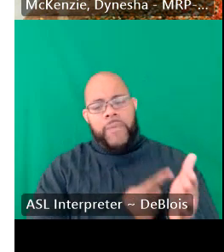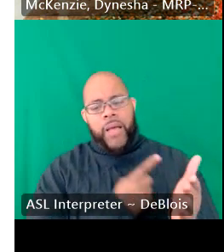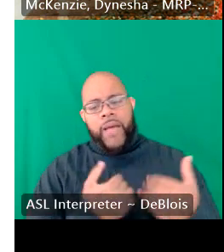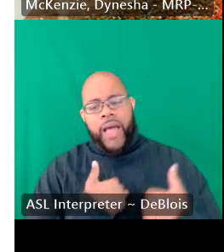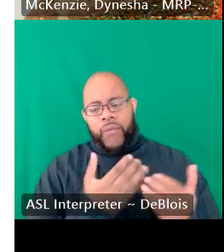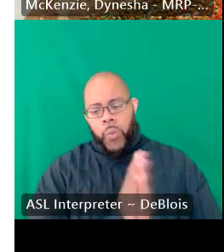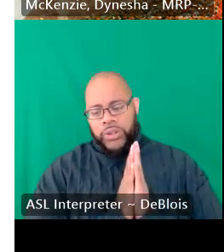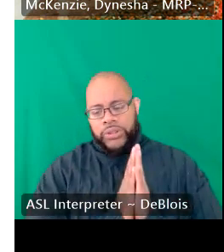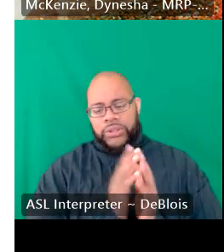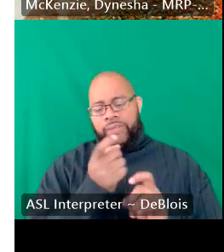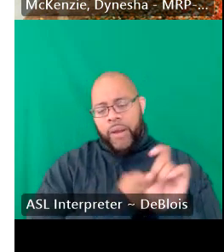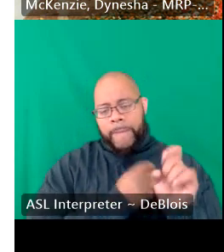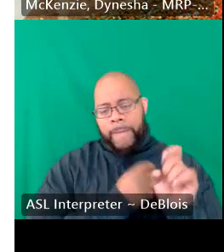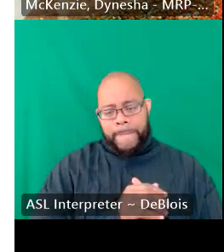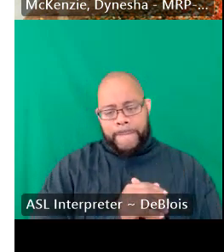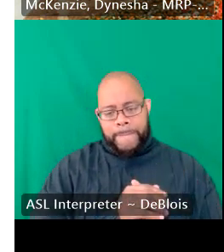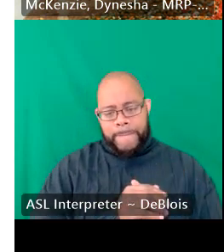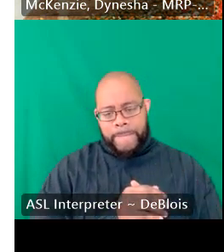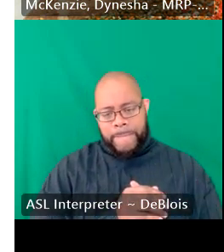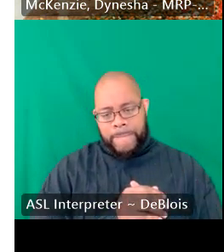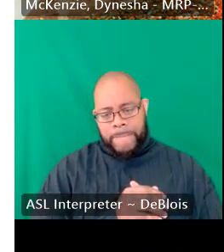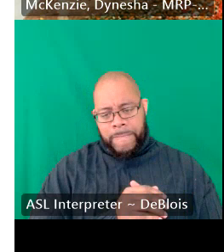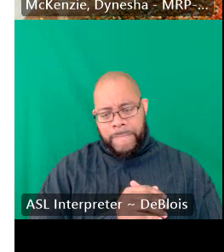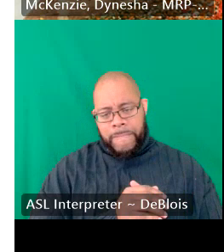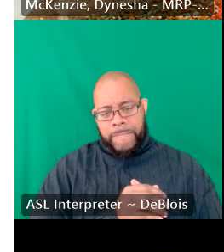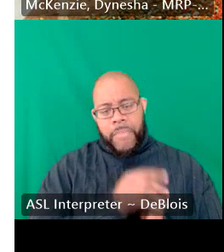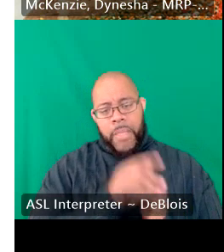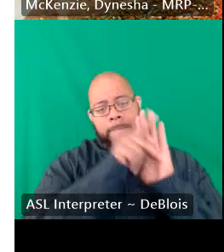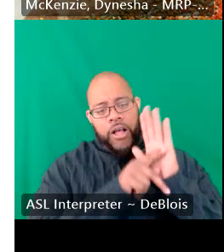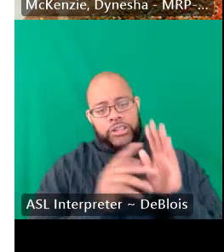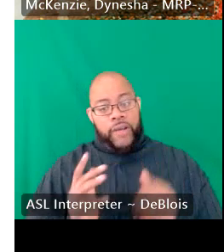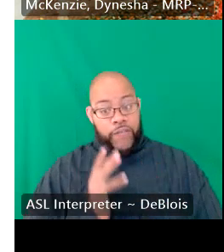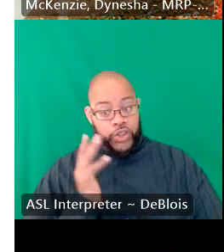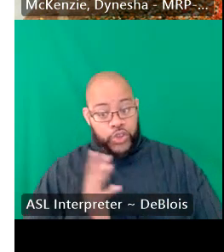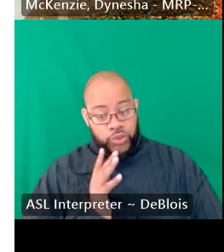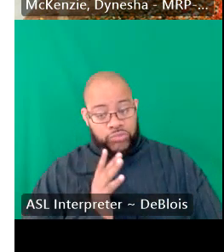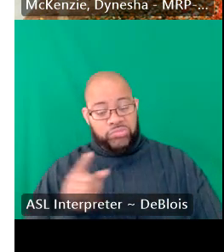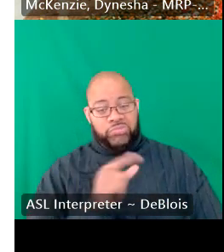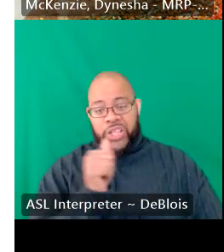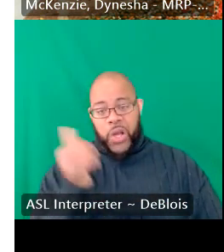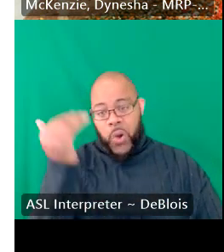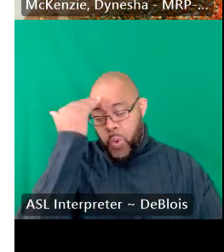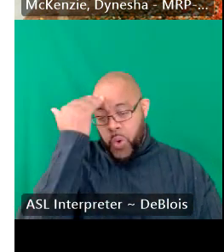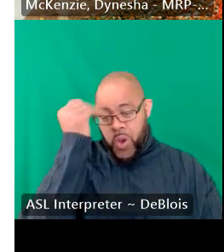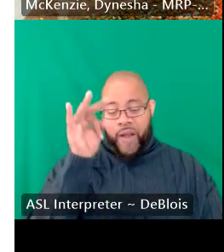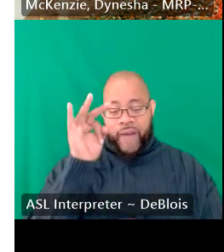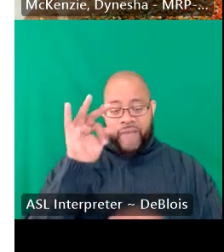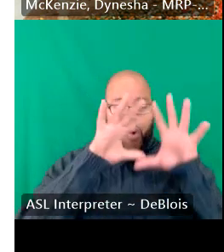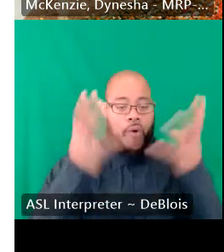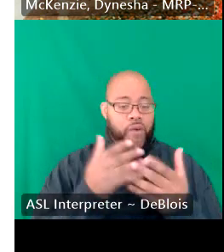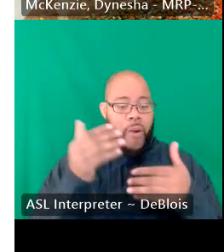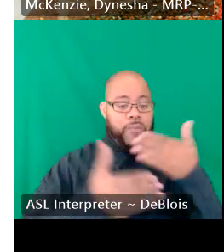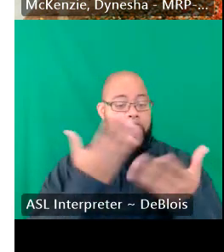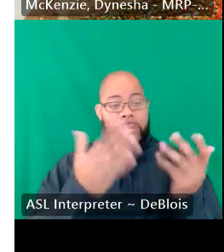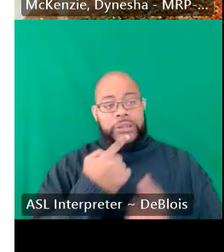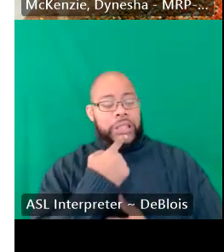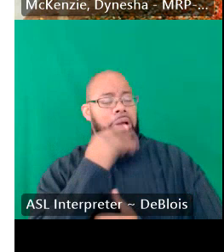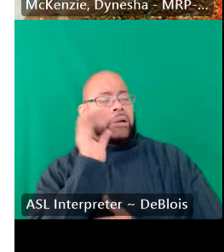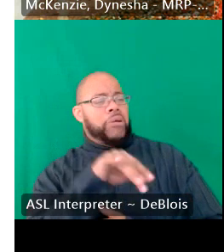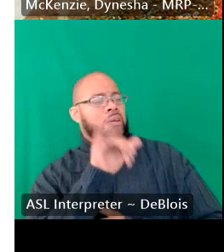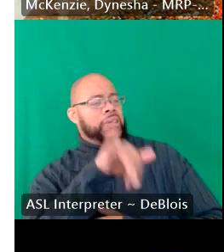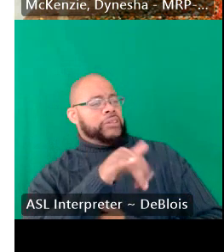from policy officials who are not aware of the overall process. They may say, "Oh, hey, this is a time